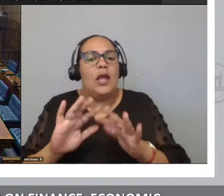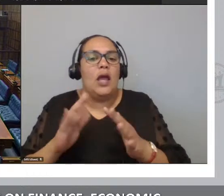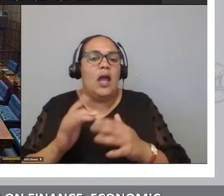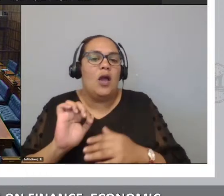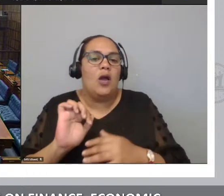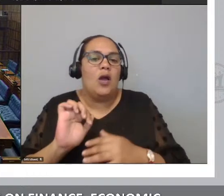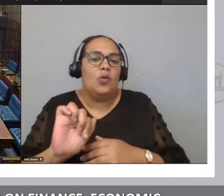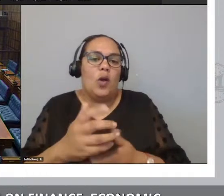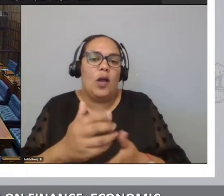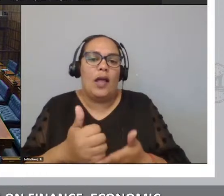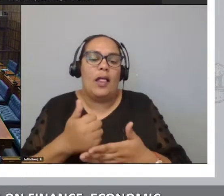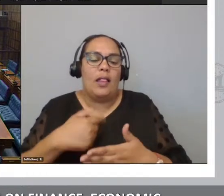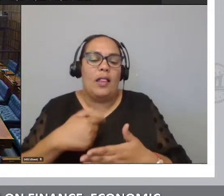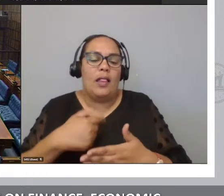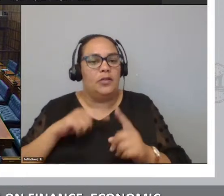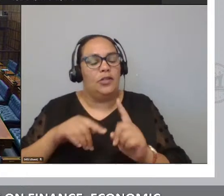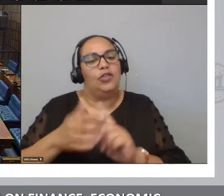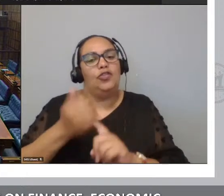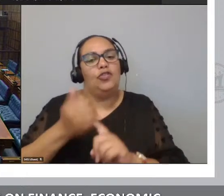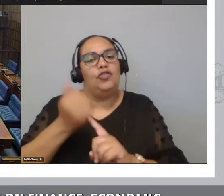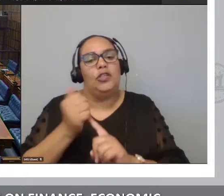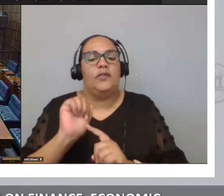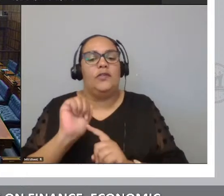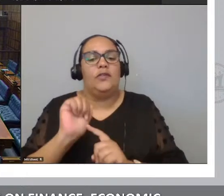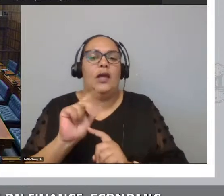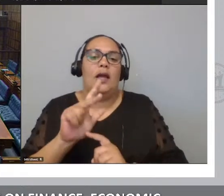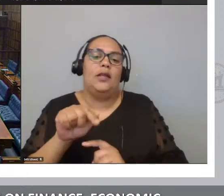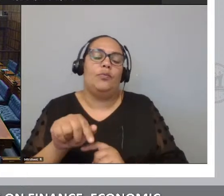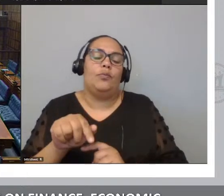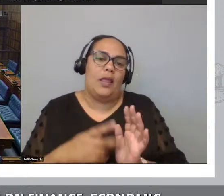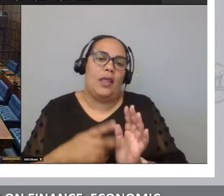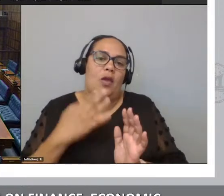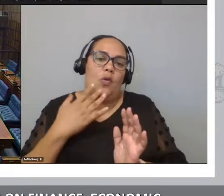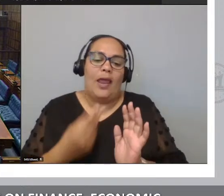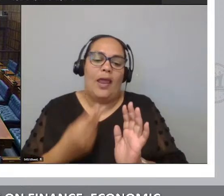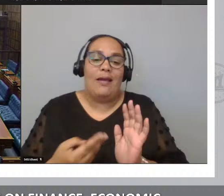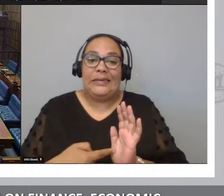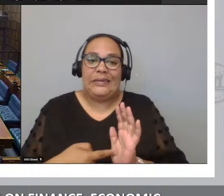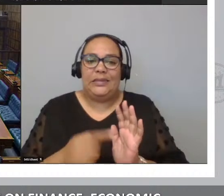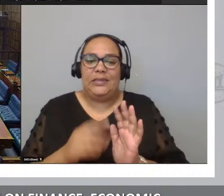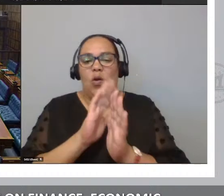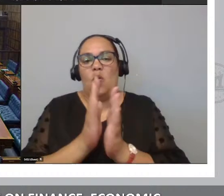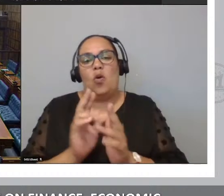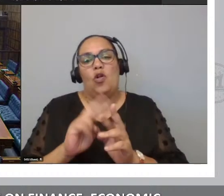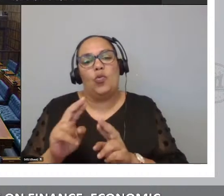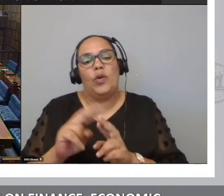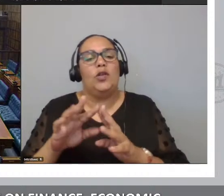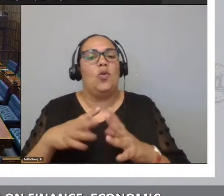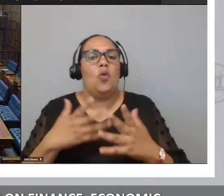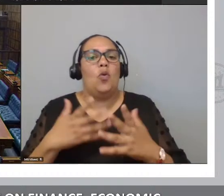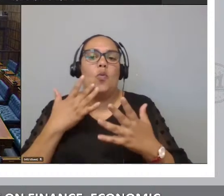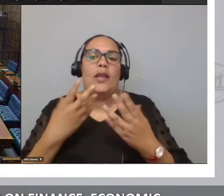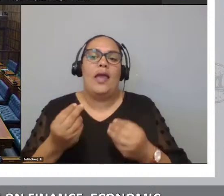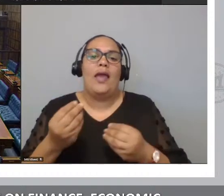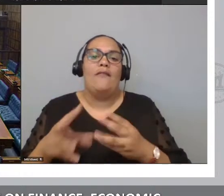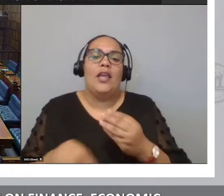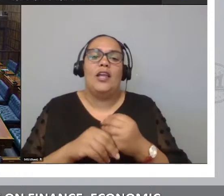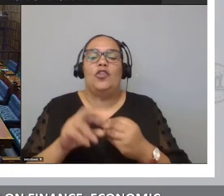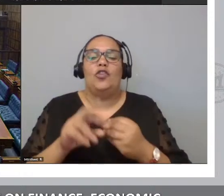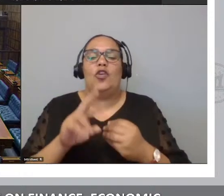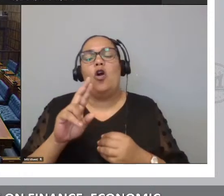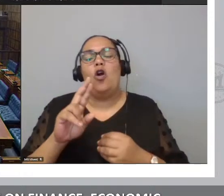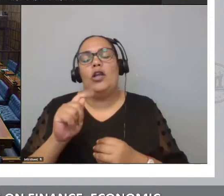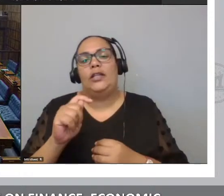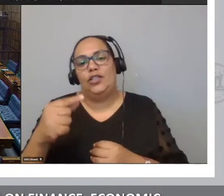help us achieve the AO plan by having this Haller rented or by having this extra RTG